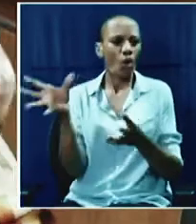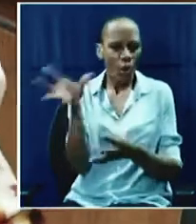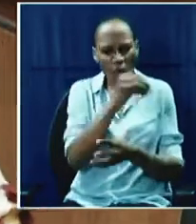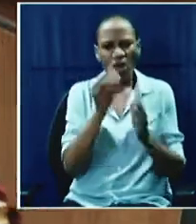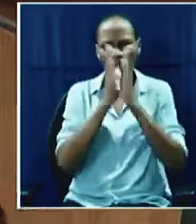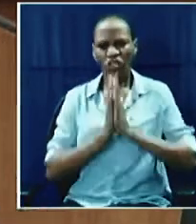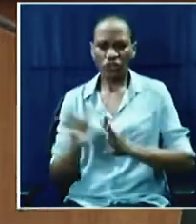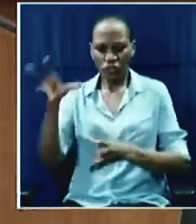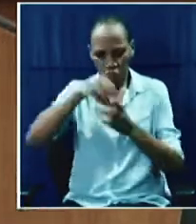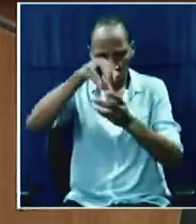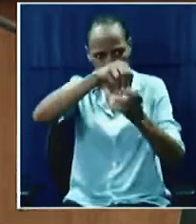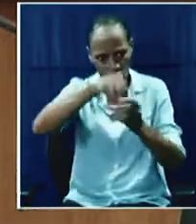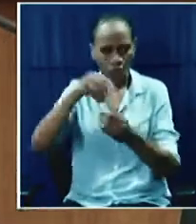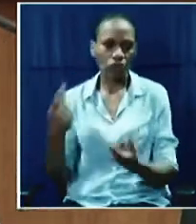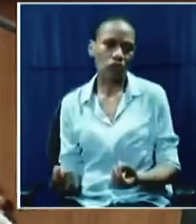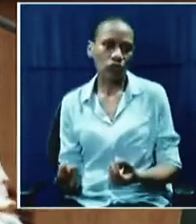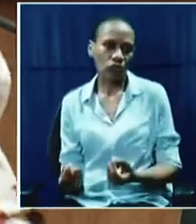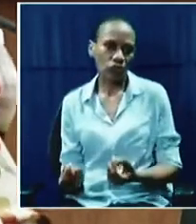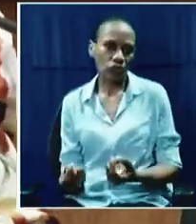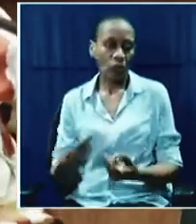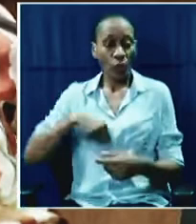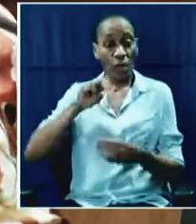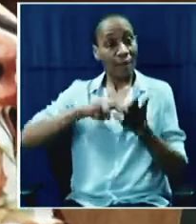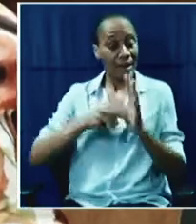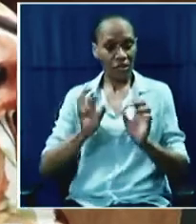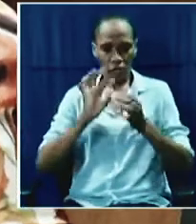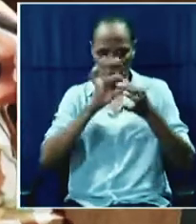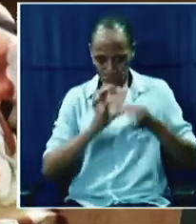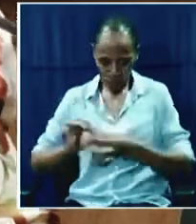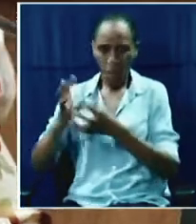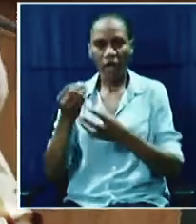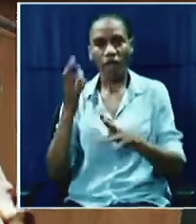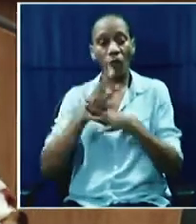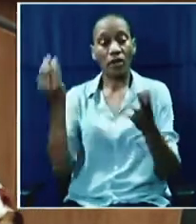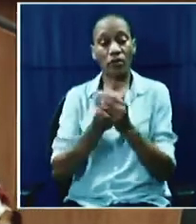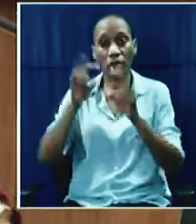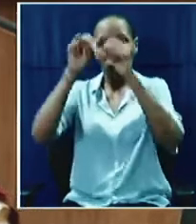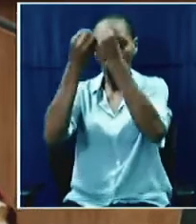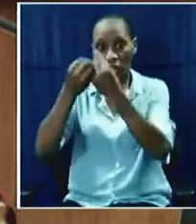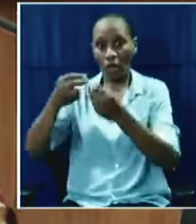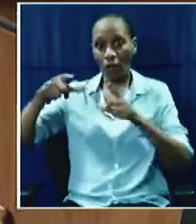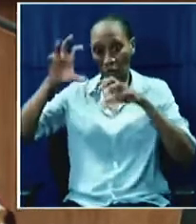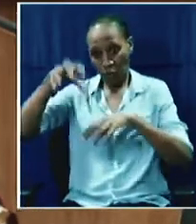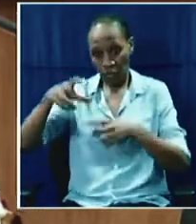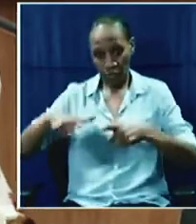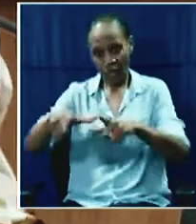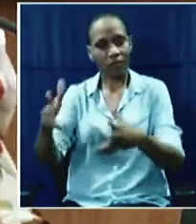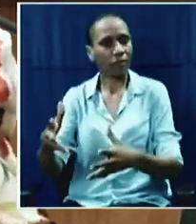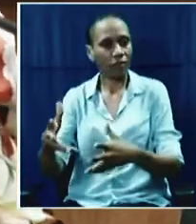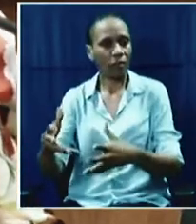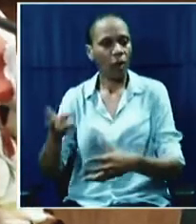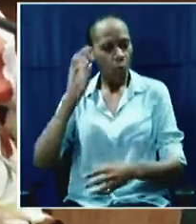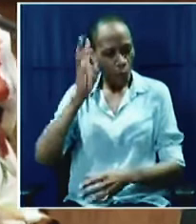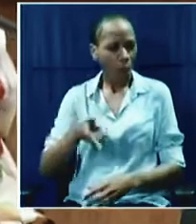on. Using collaborative planning among the three spheres of government, we will have